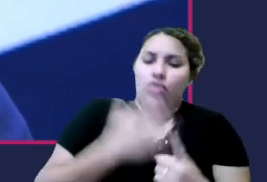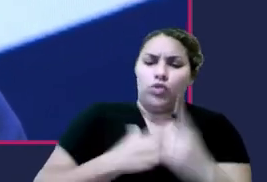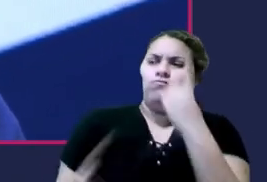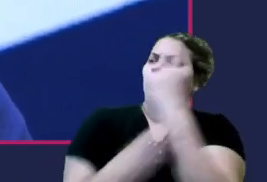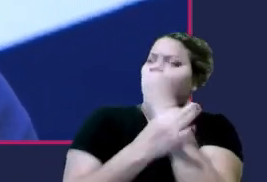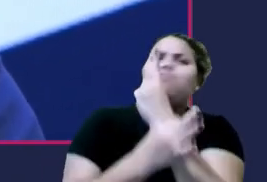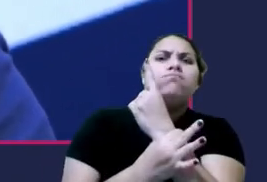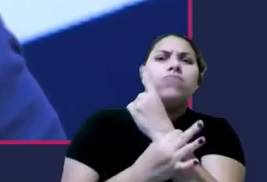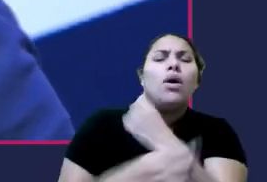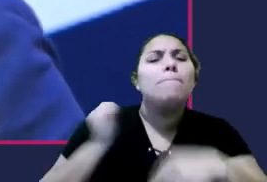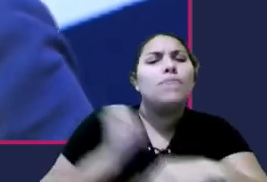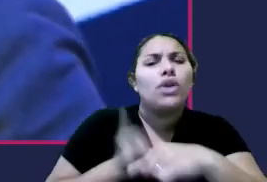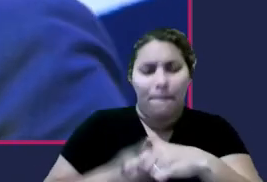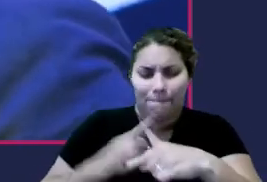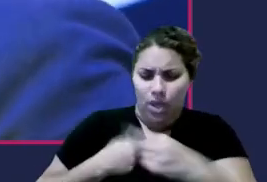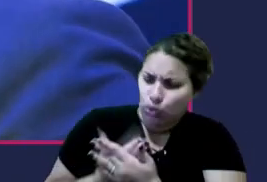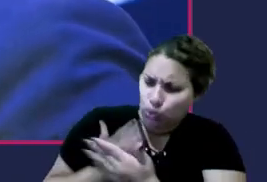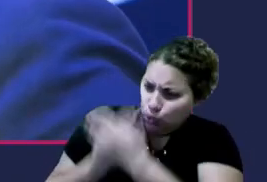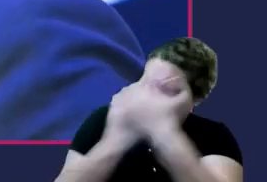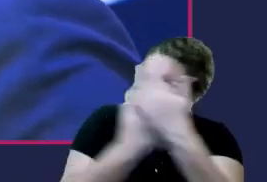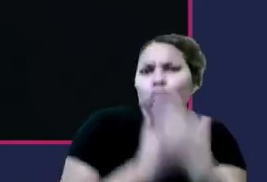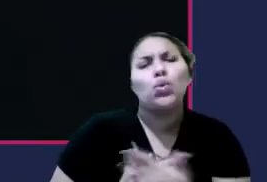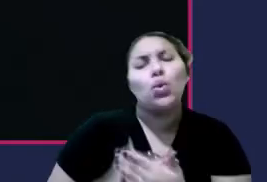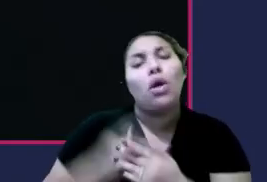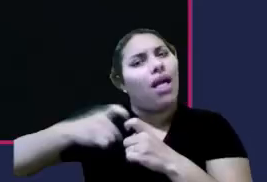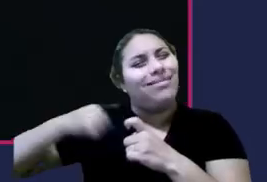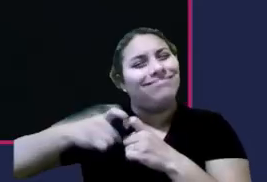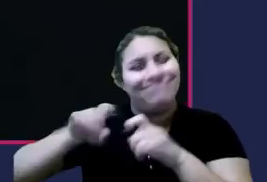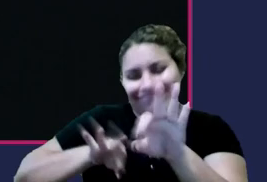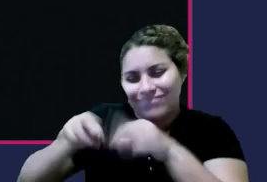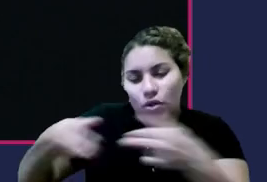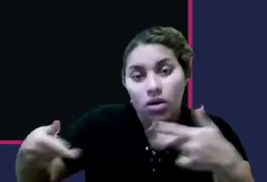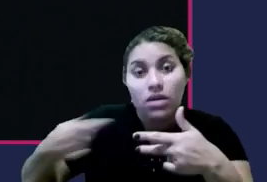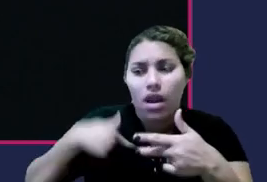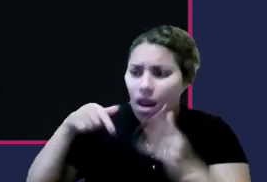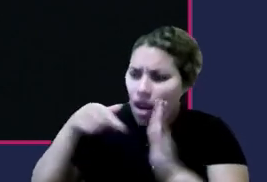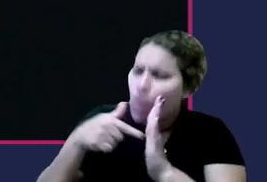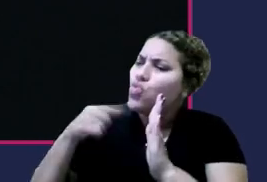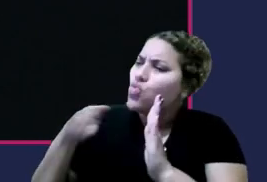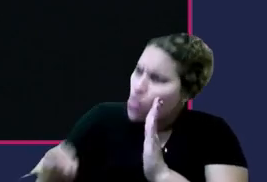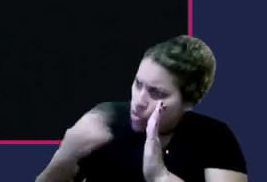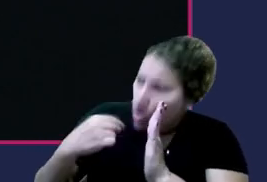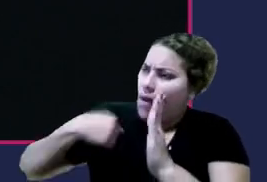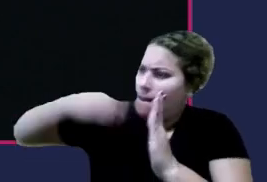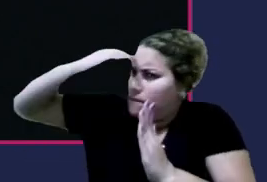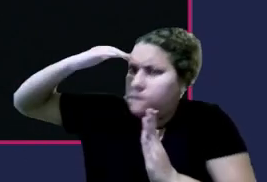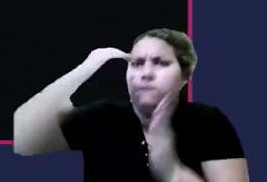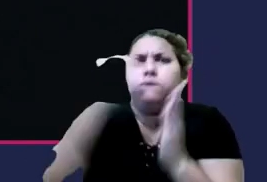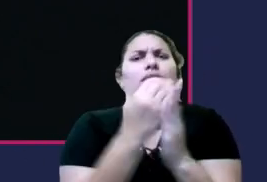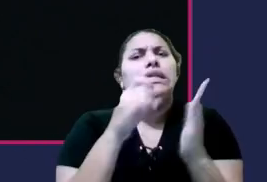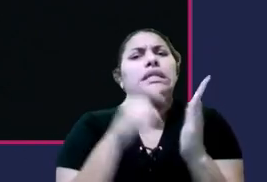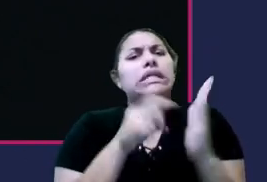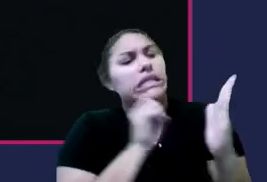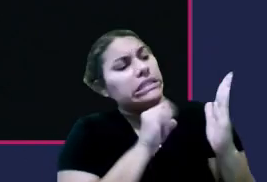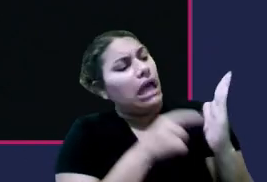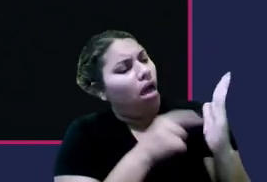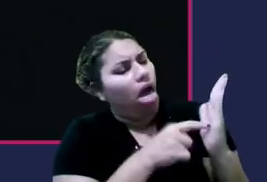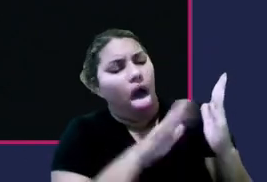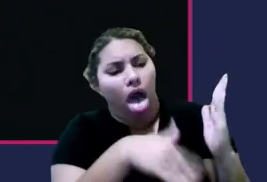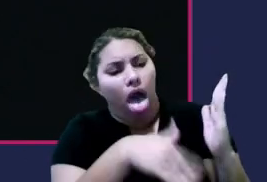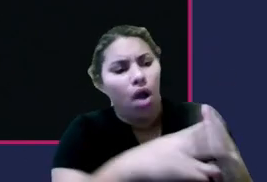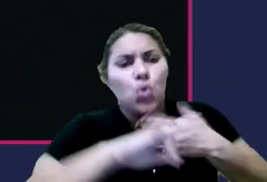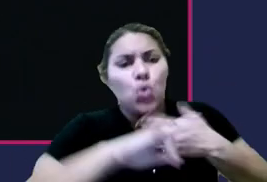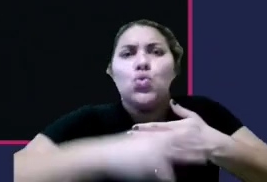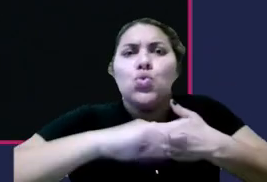government some security that what I have in my clinical trial is going to be respected and